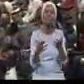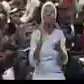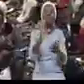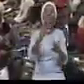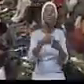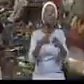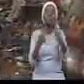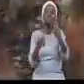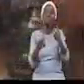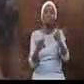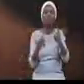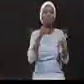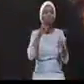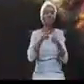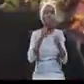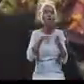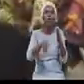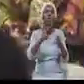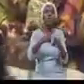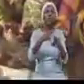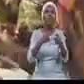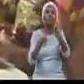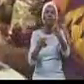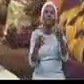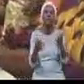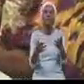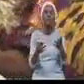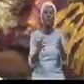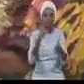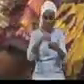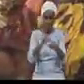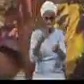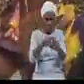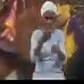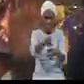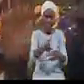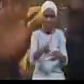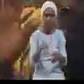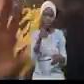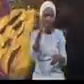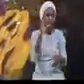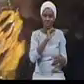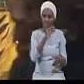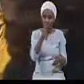My sister there, what's your name? You will never be ashamed.